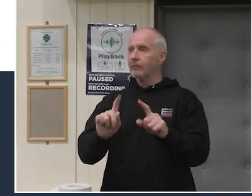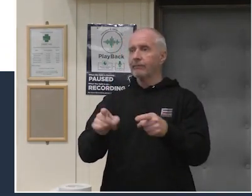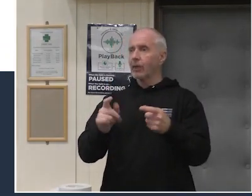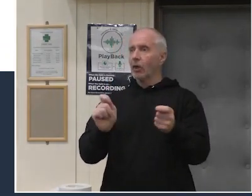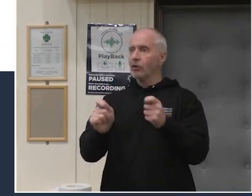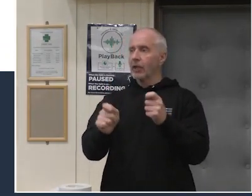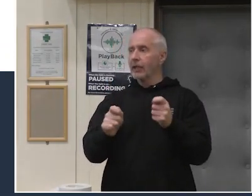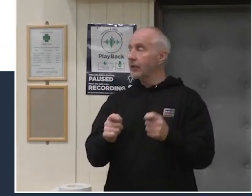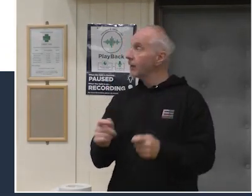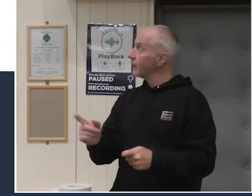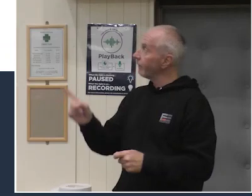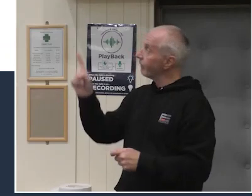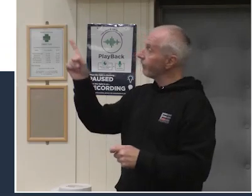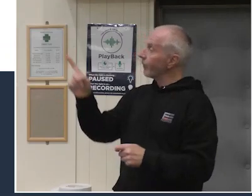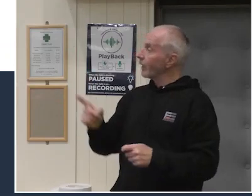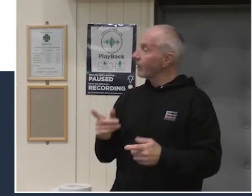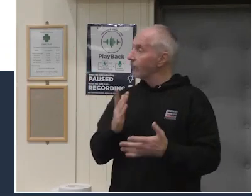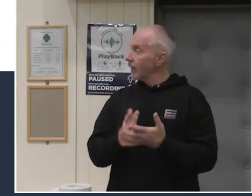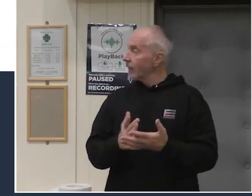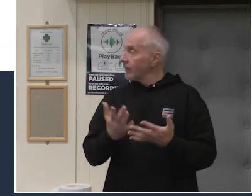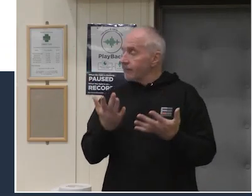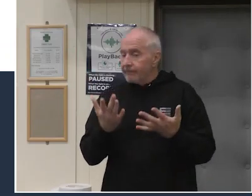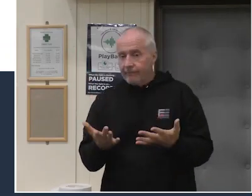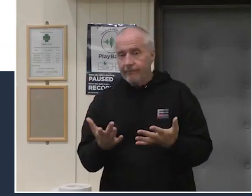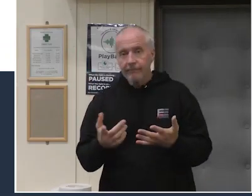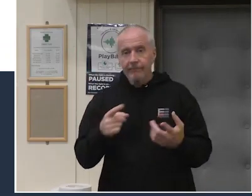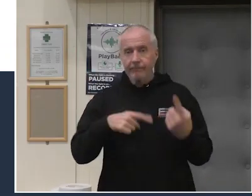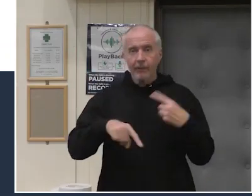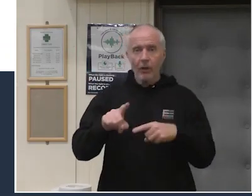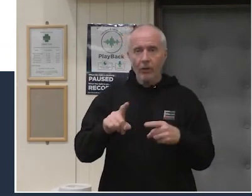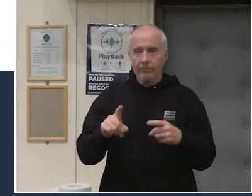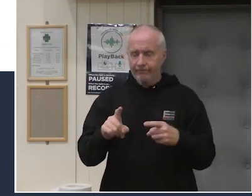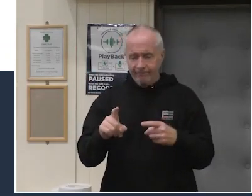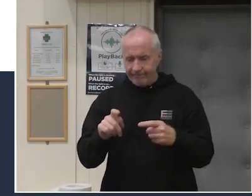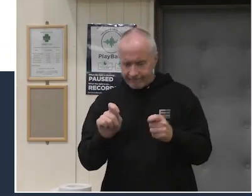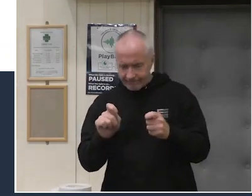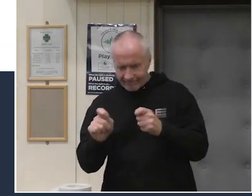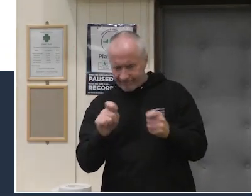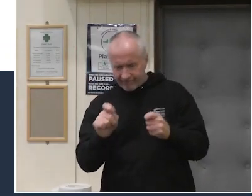this particular cavity not being tunable, because we've not got any way of tuning it.